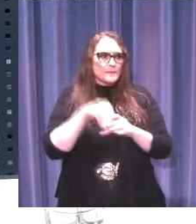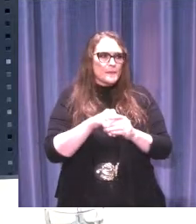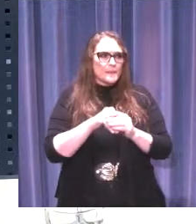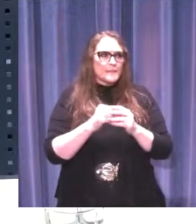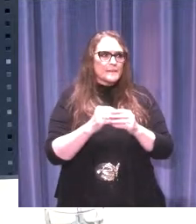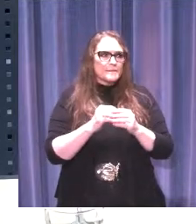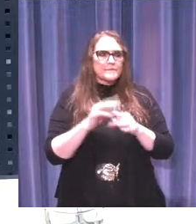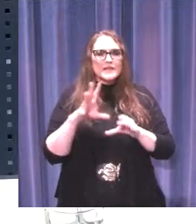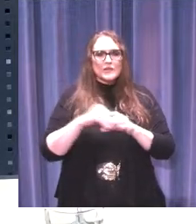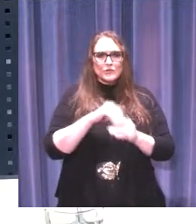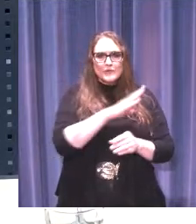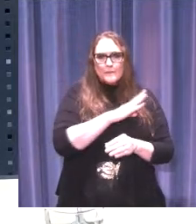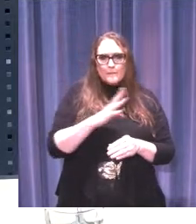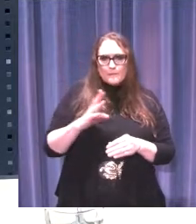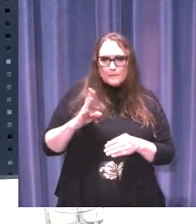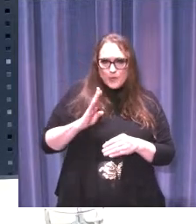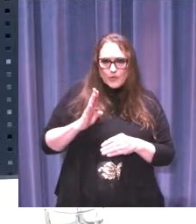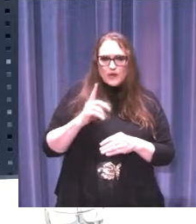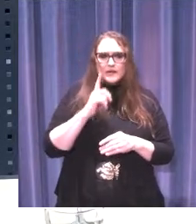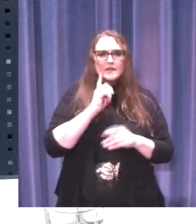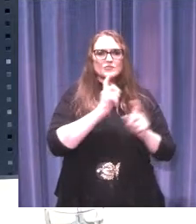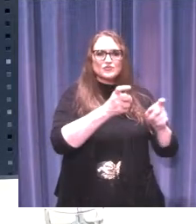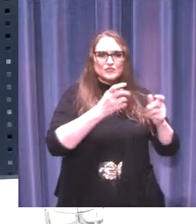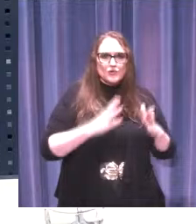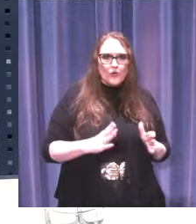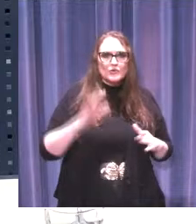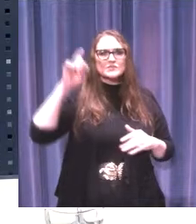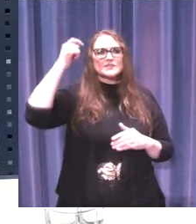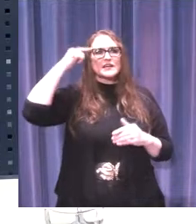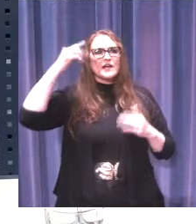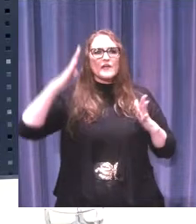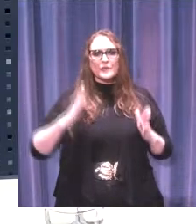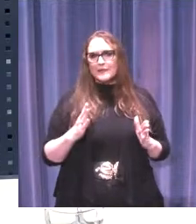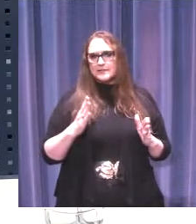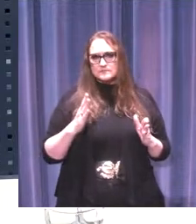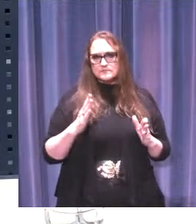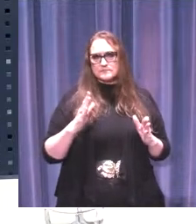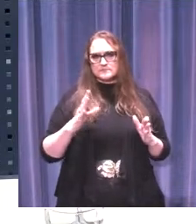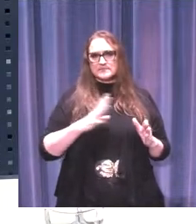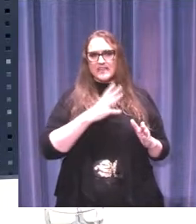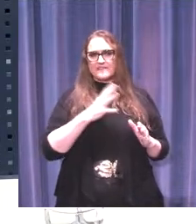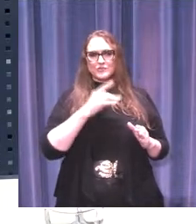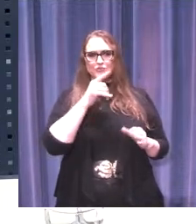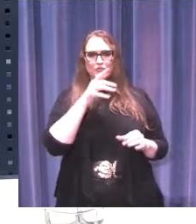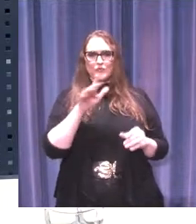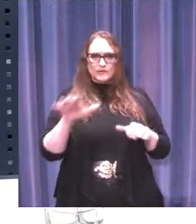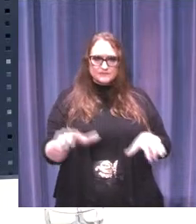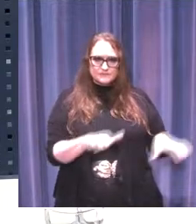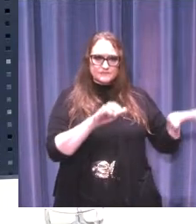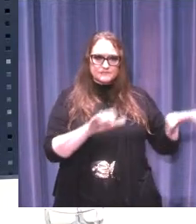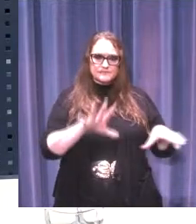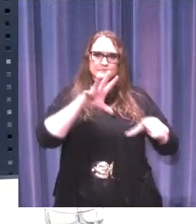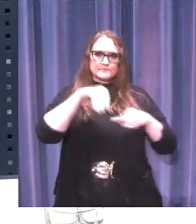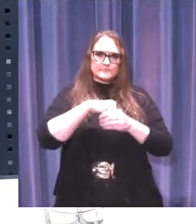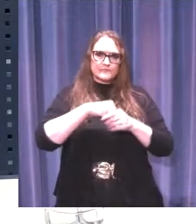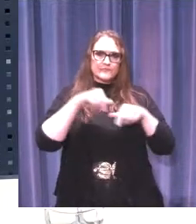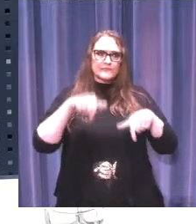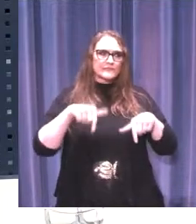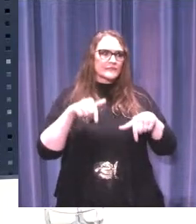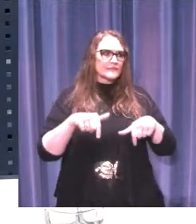board, donors, other government officials that are actively involved in